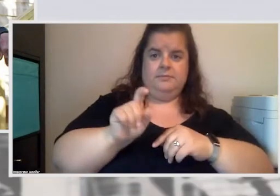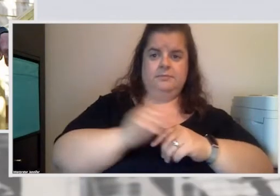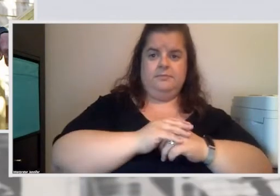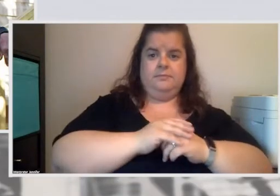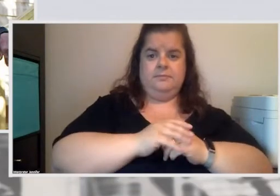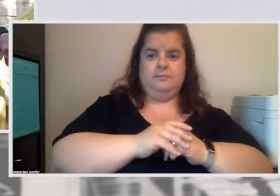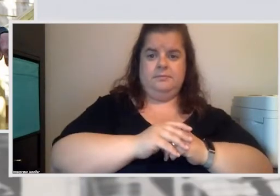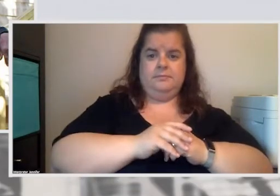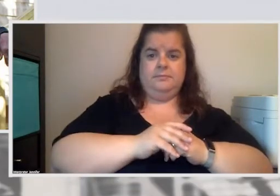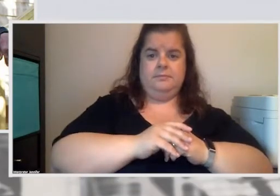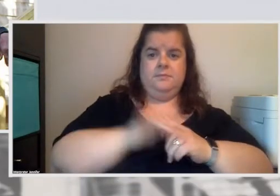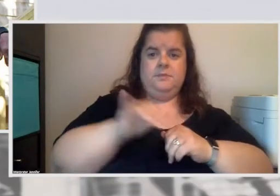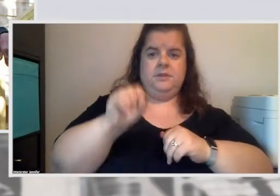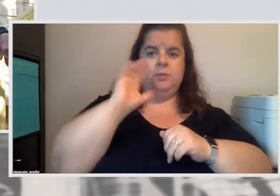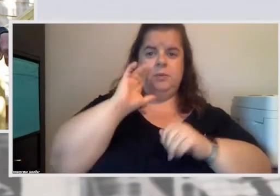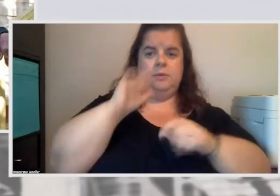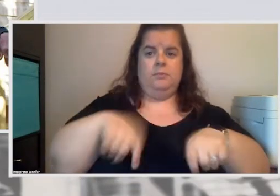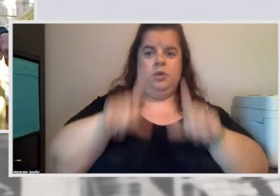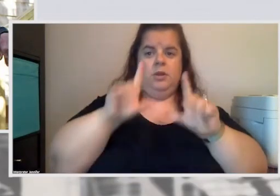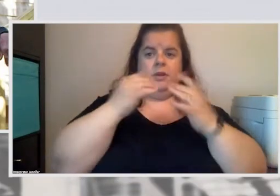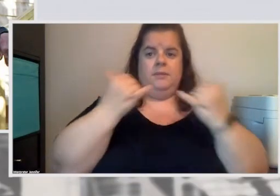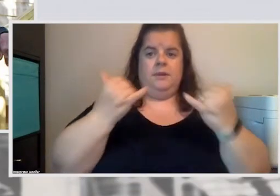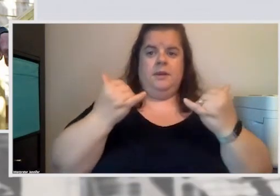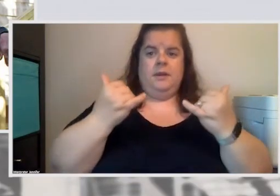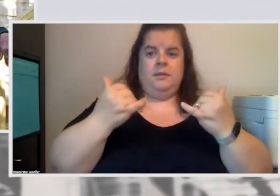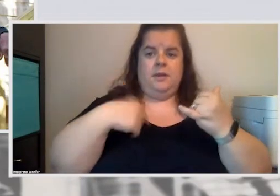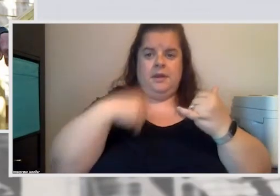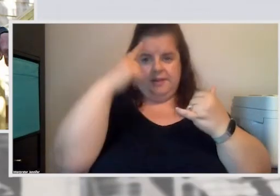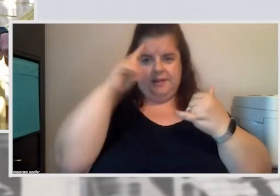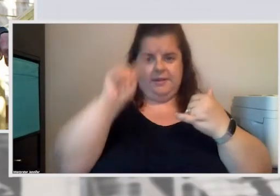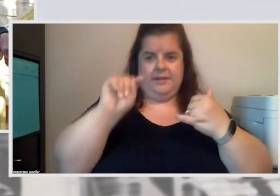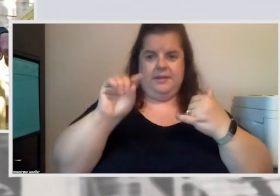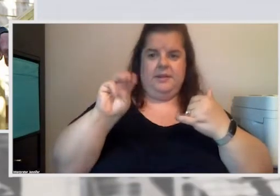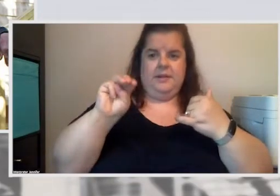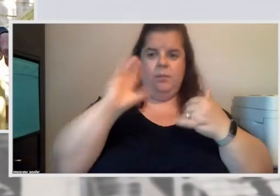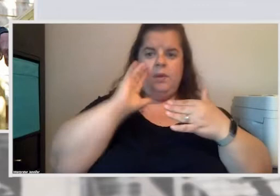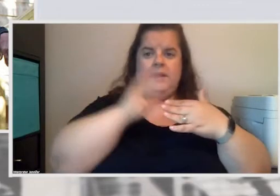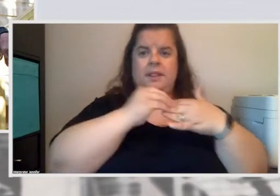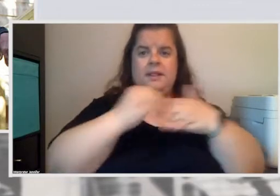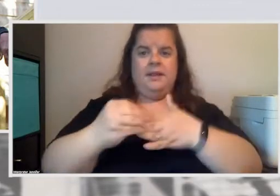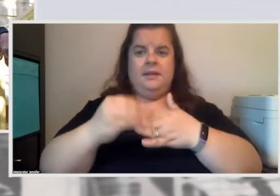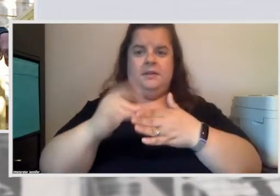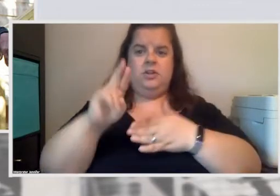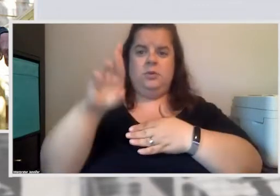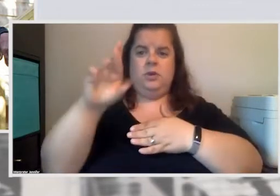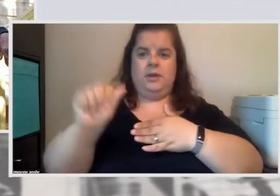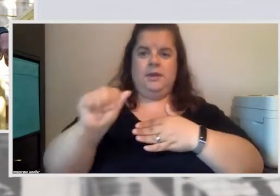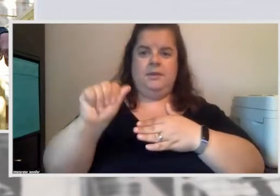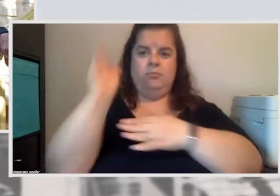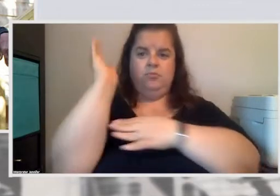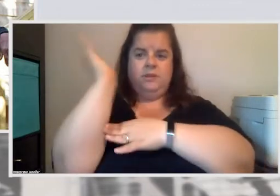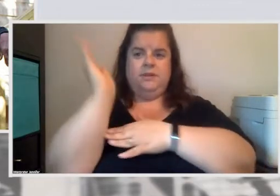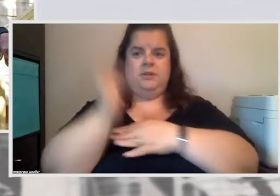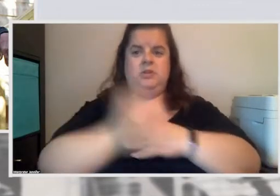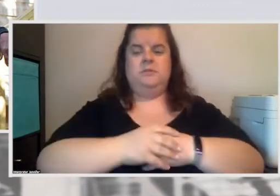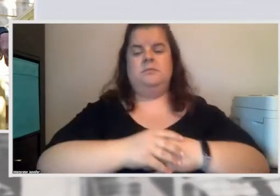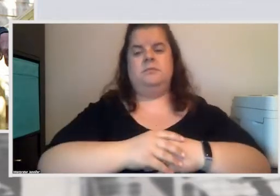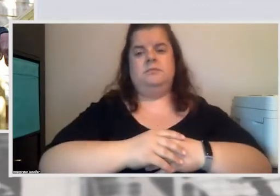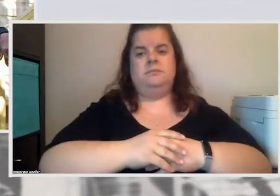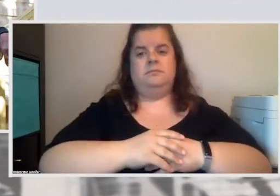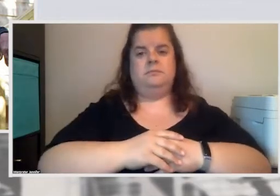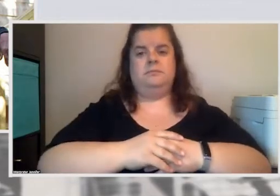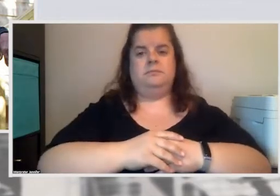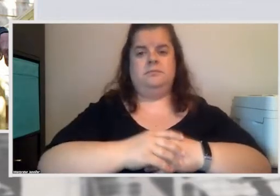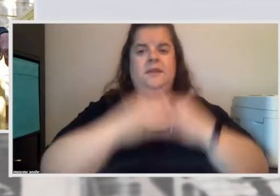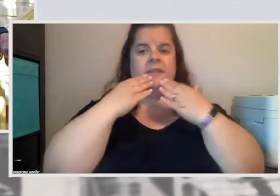Yep, I'll pull that up right now, and I think Tom Link is going to lead off the presentation for the URA. Excellent. Yeah, thanks